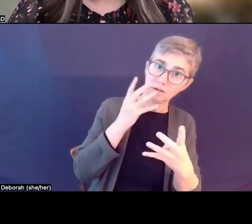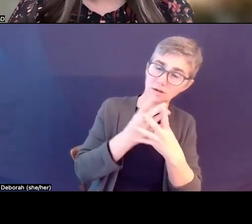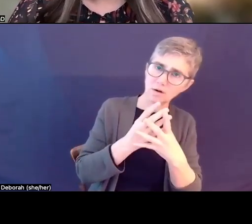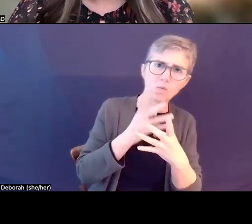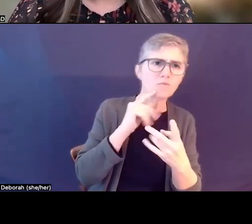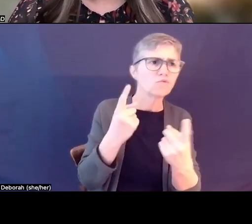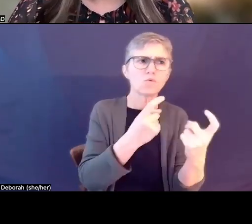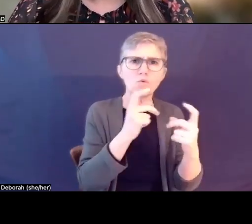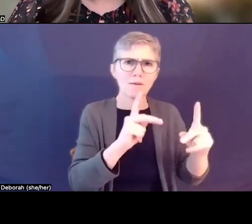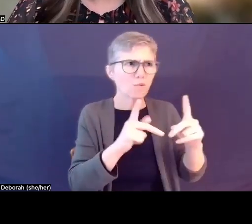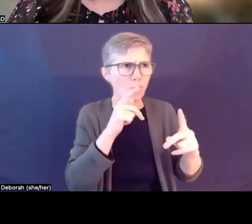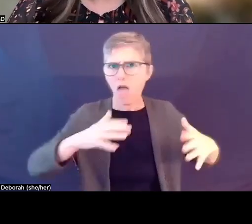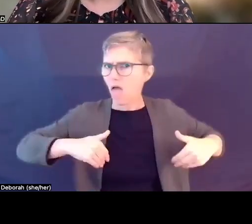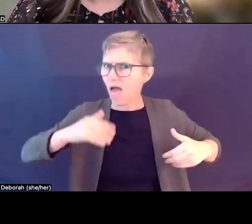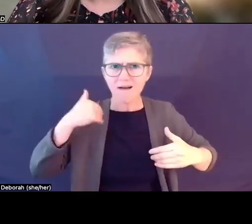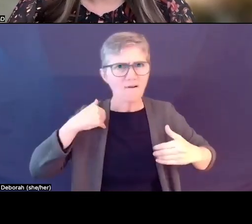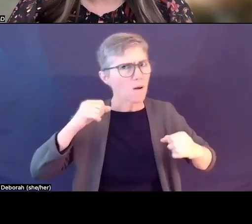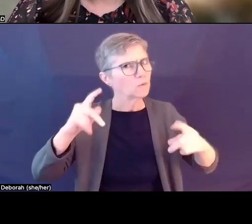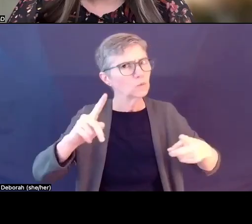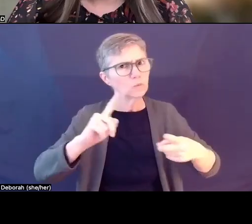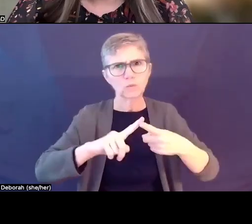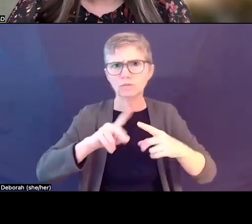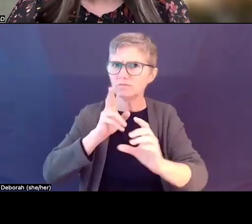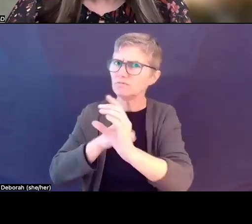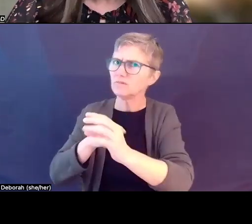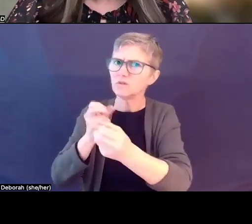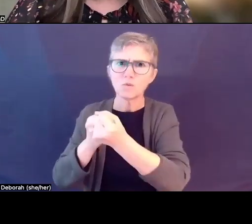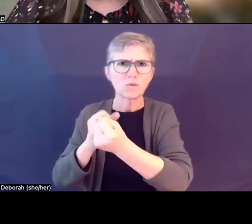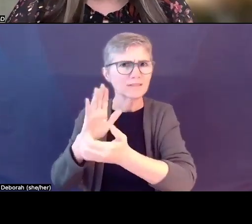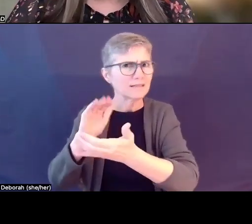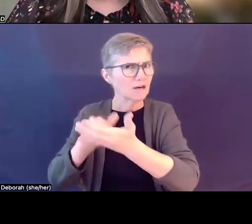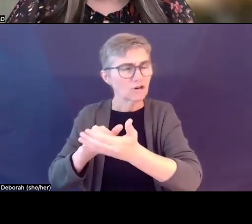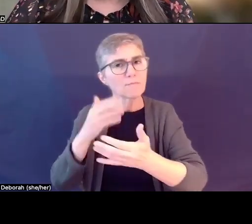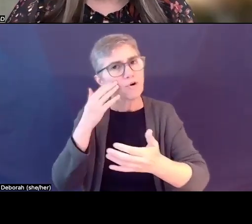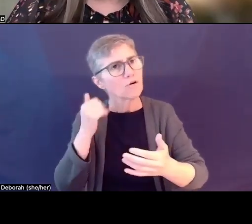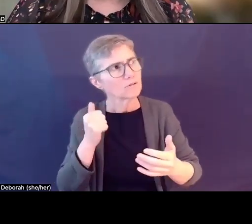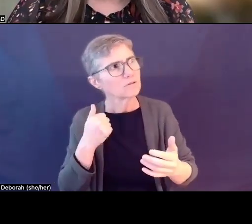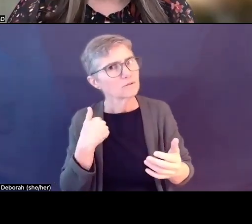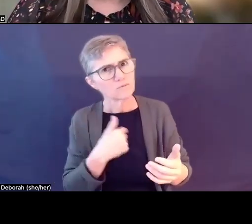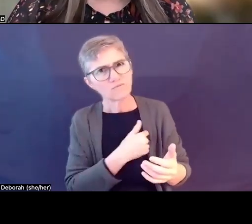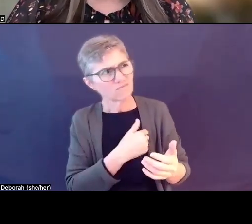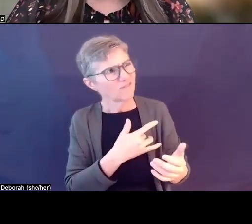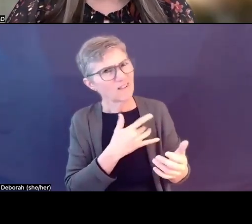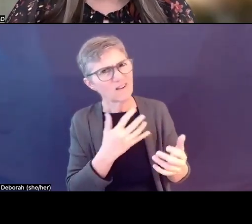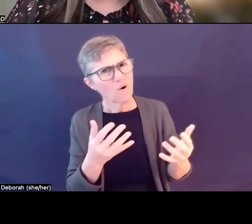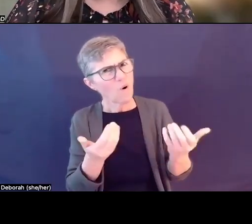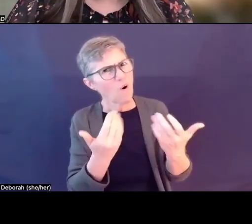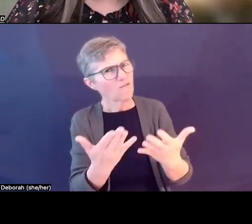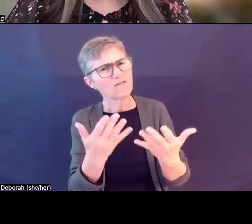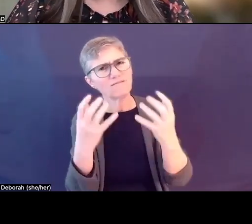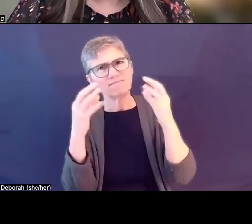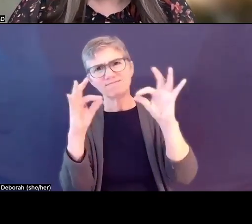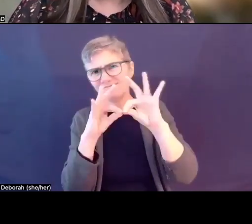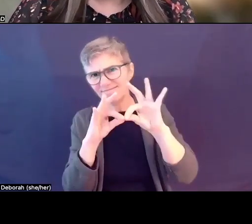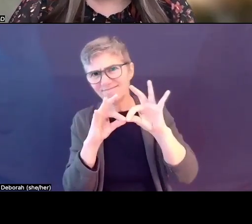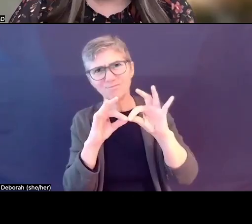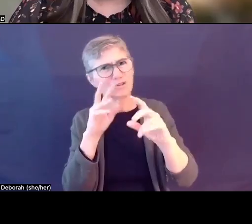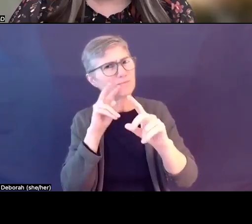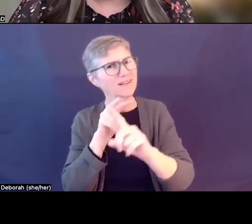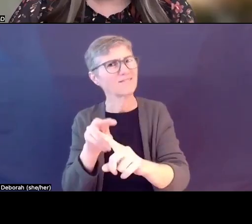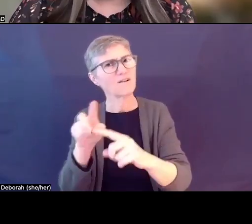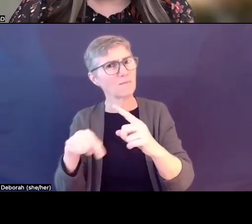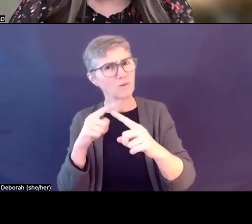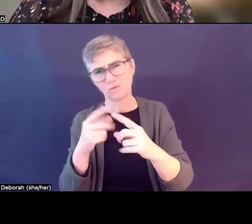who didn't get an opportunity to participate in a support center because we believe that they offer a valued perspective on service delivery that's not